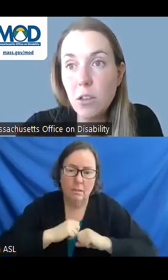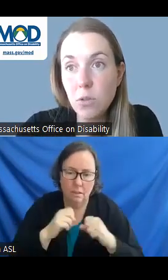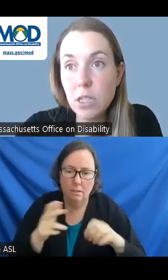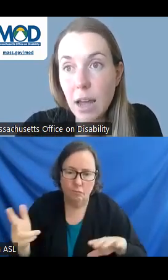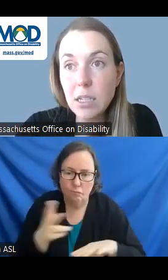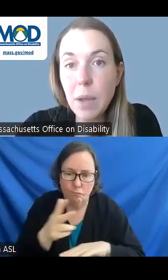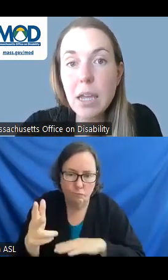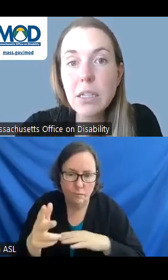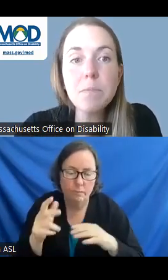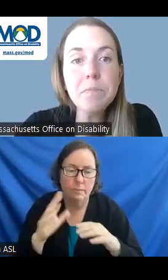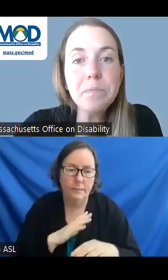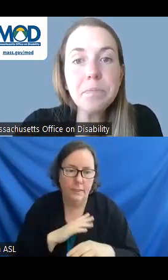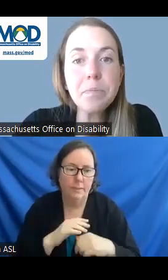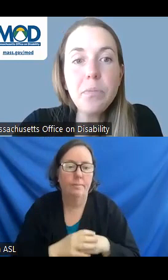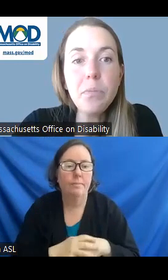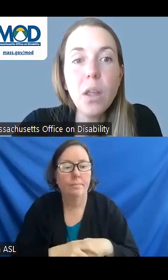can use that space.